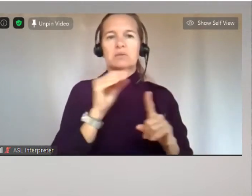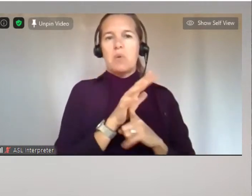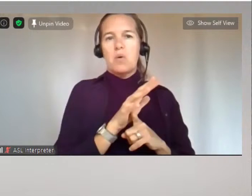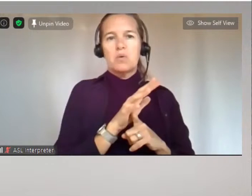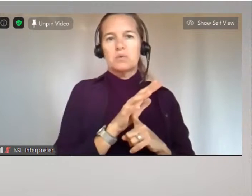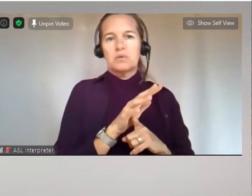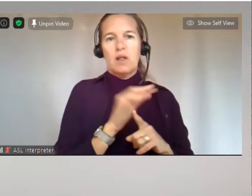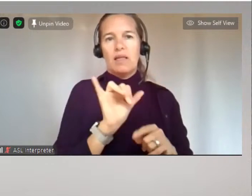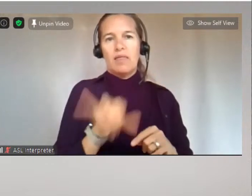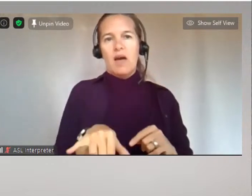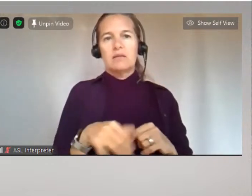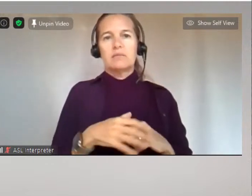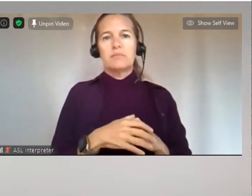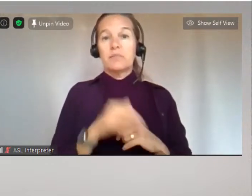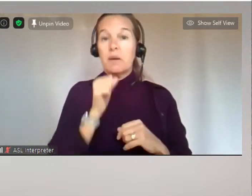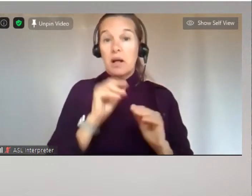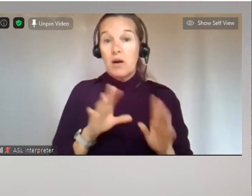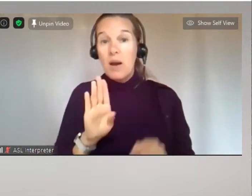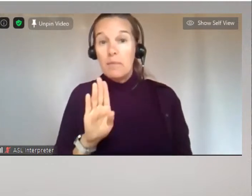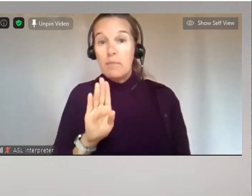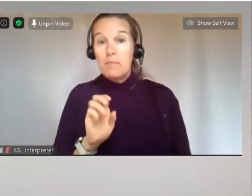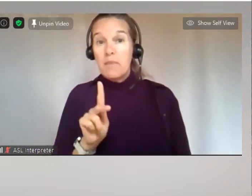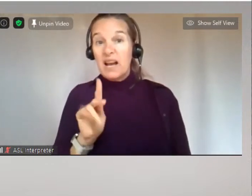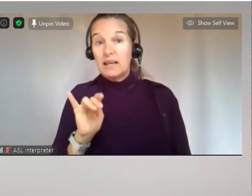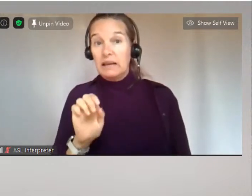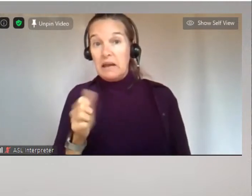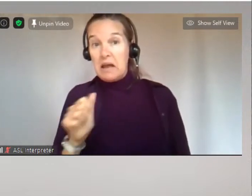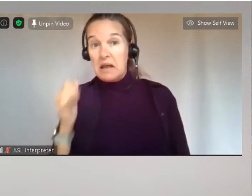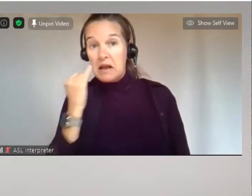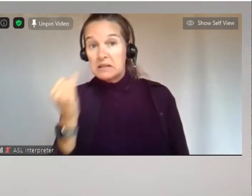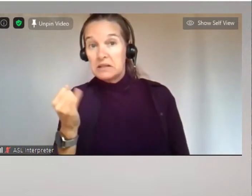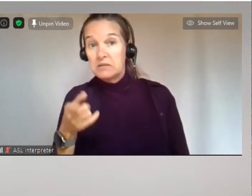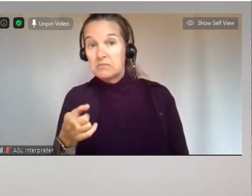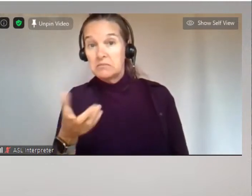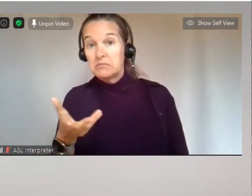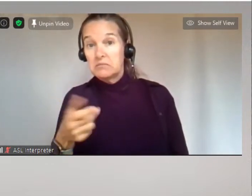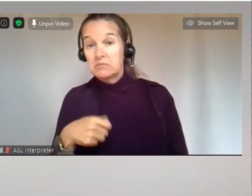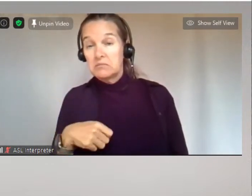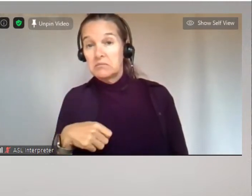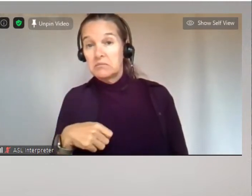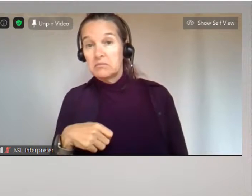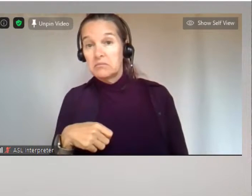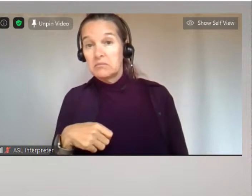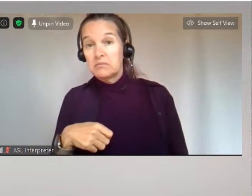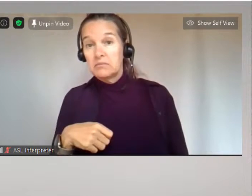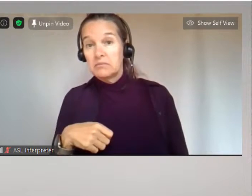not clear to me. Becky, do you have any other insights into that?